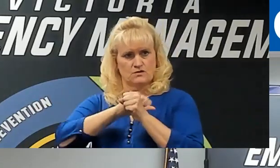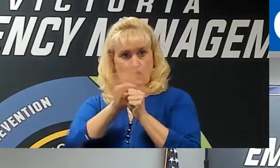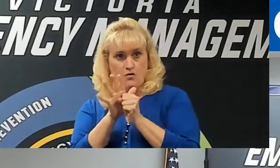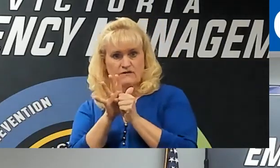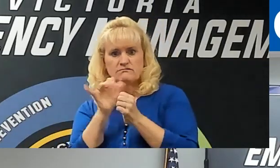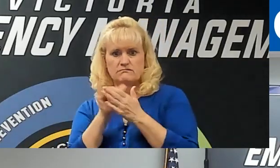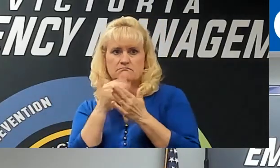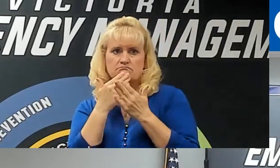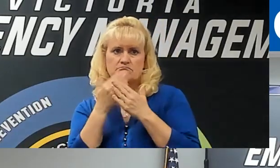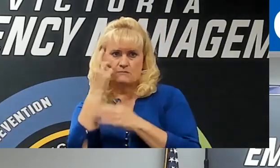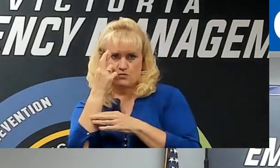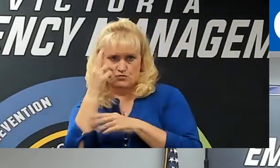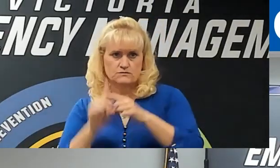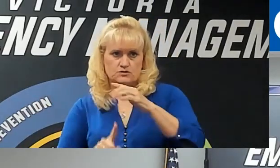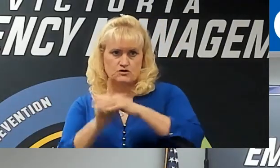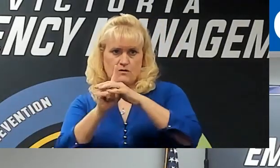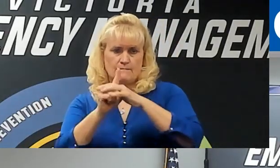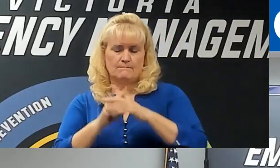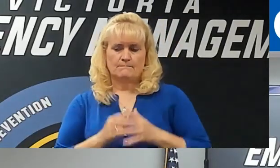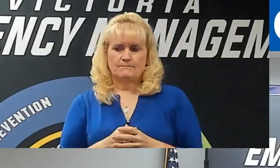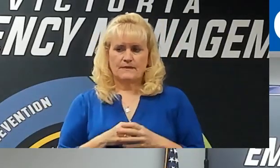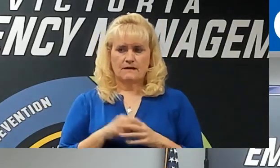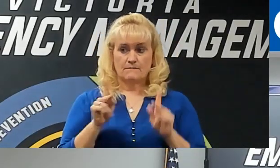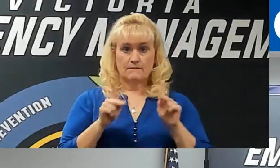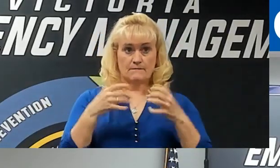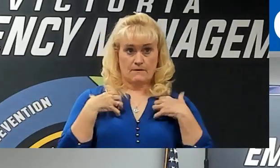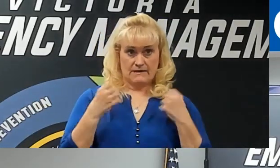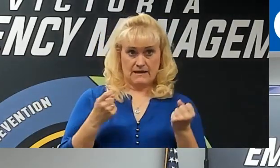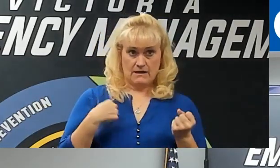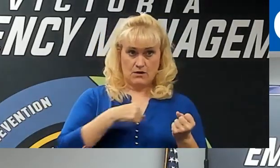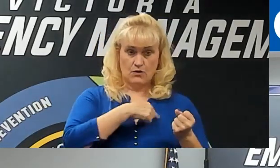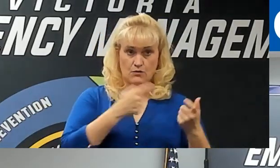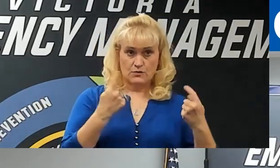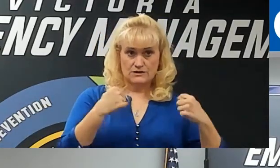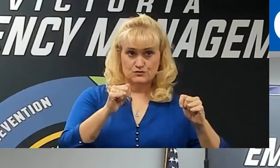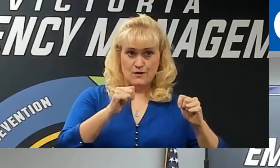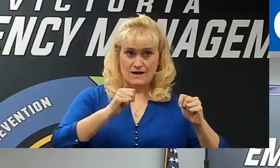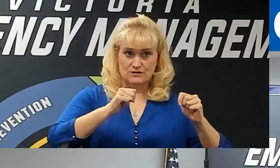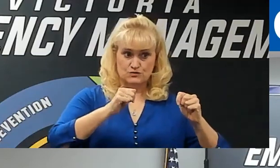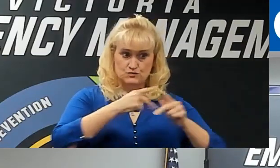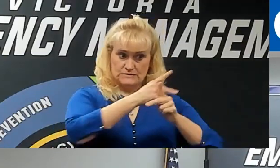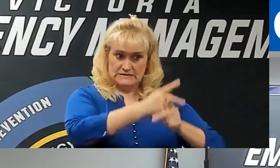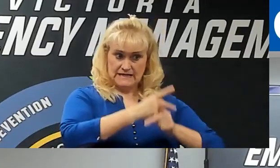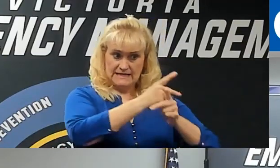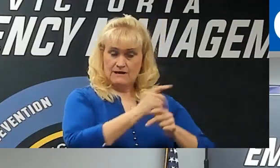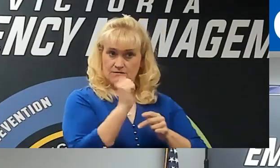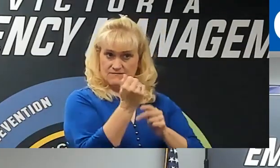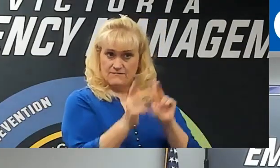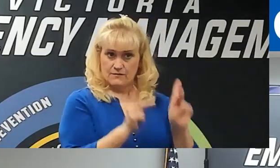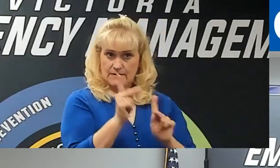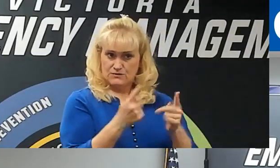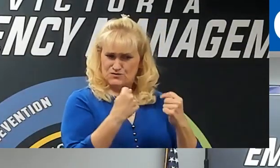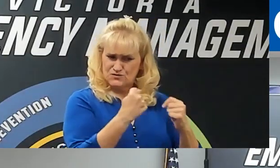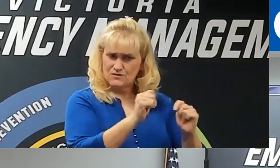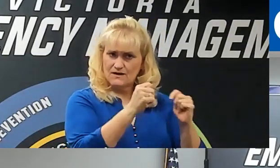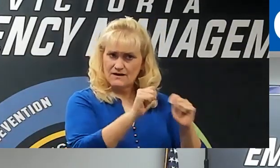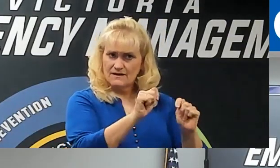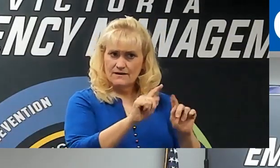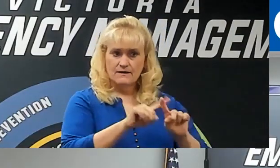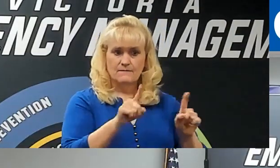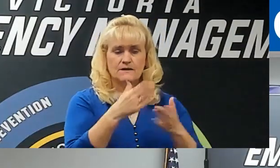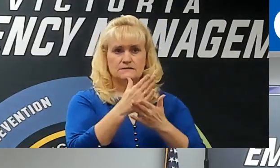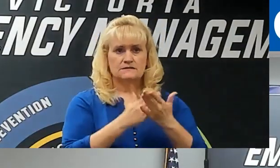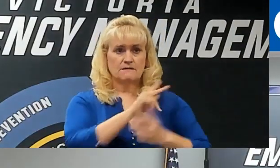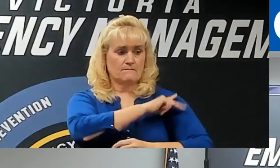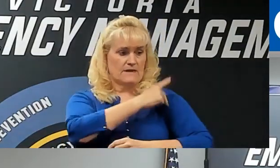good reason too. One of the things that in public health we try and treat everyone, and of course there are patients that